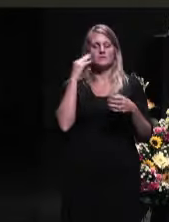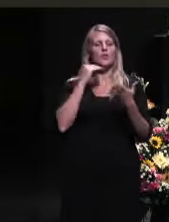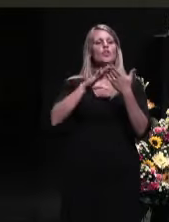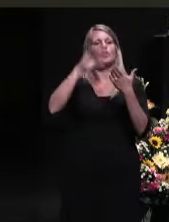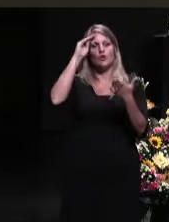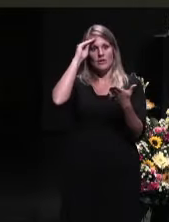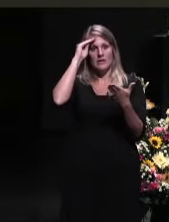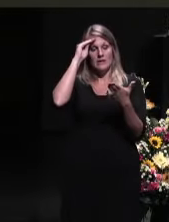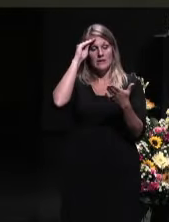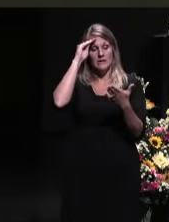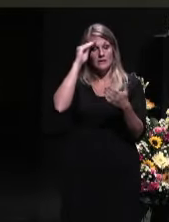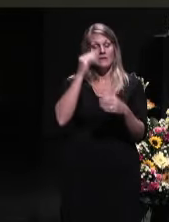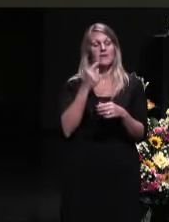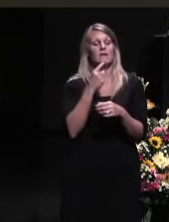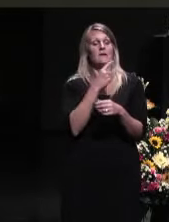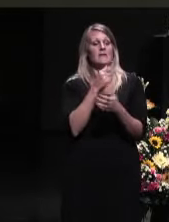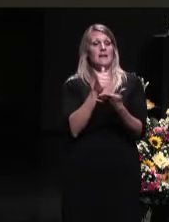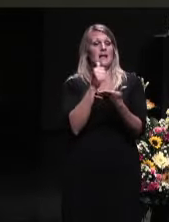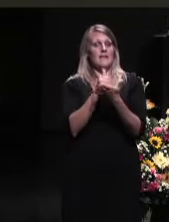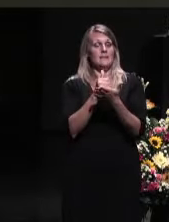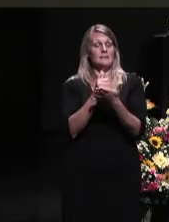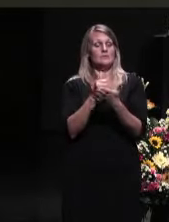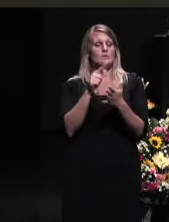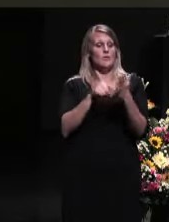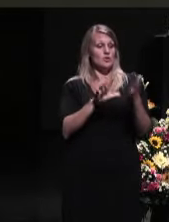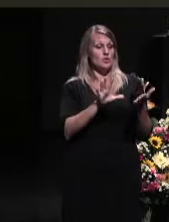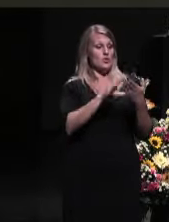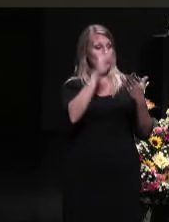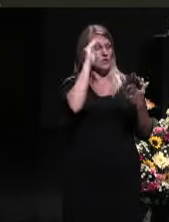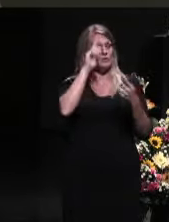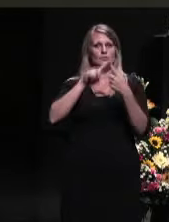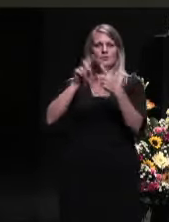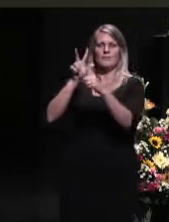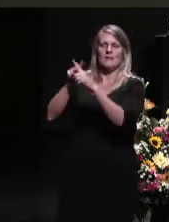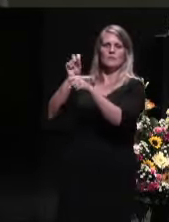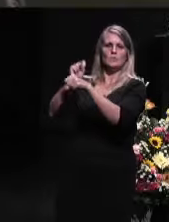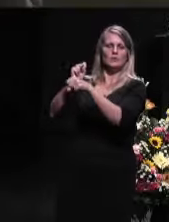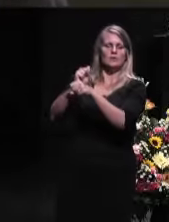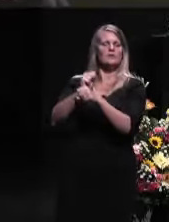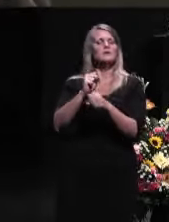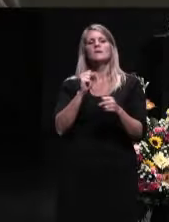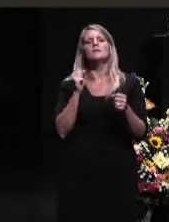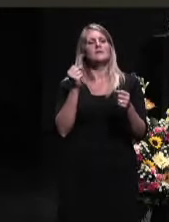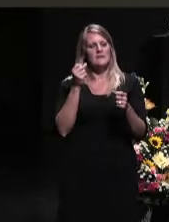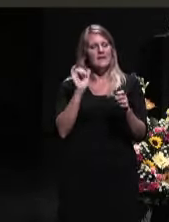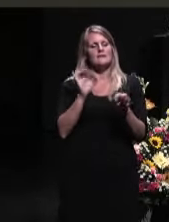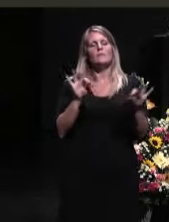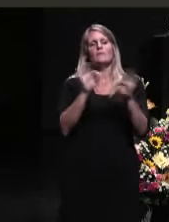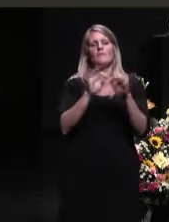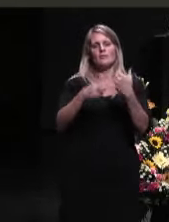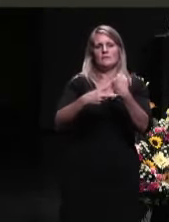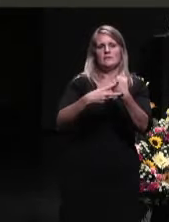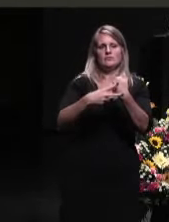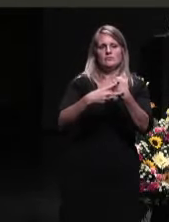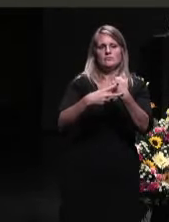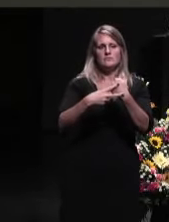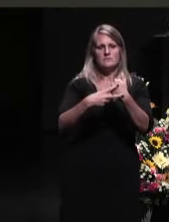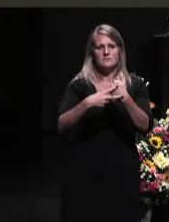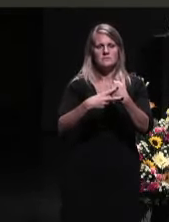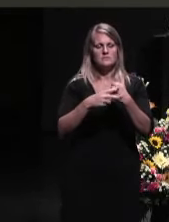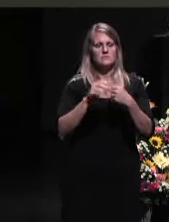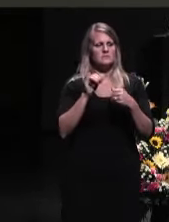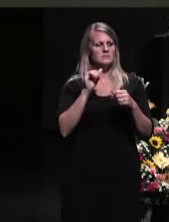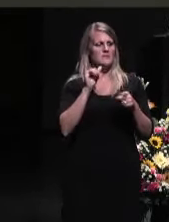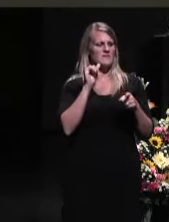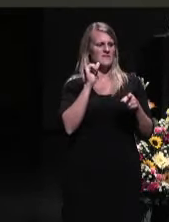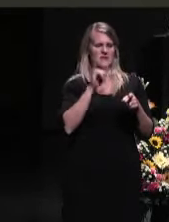you're learning in academe to what you're doing. And I don't care what the field is, it's hugely important for retention. We know this is just as important